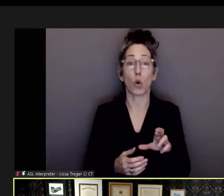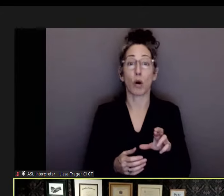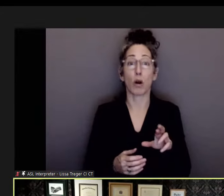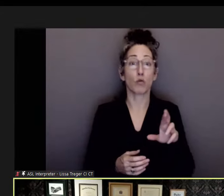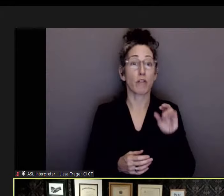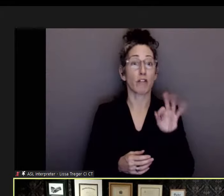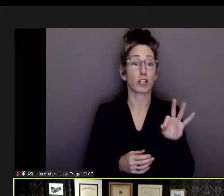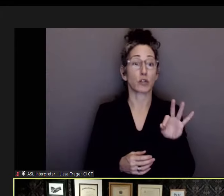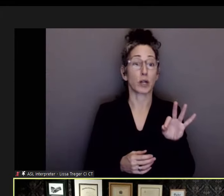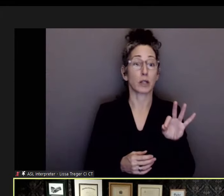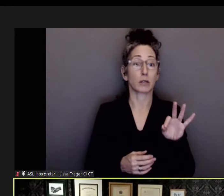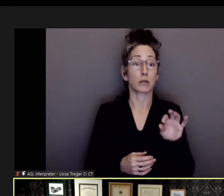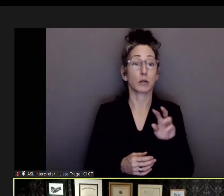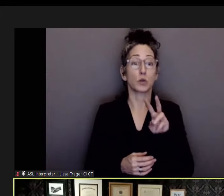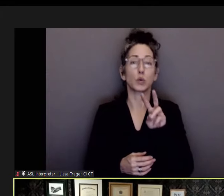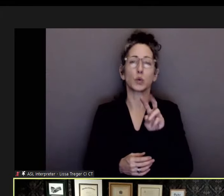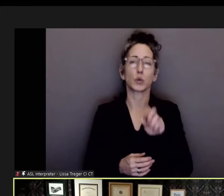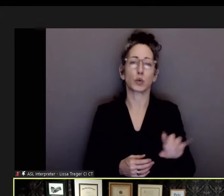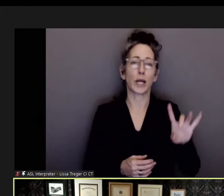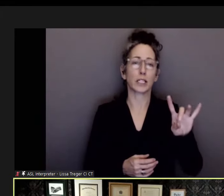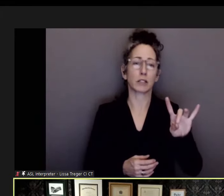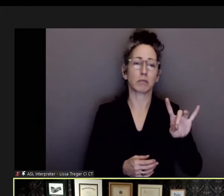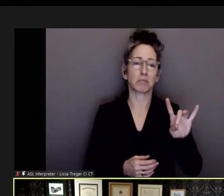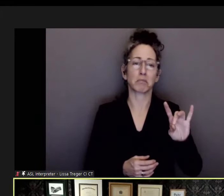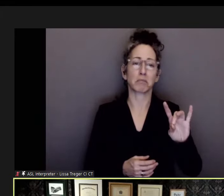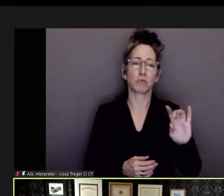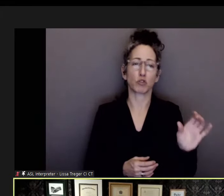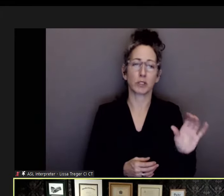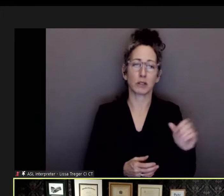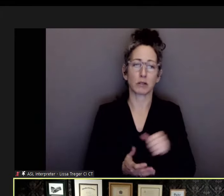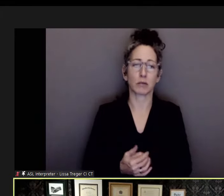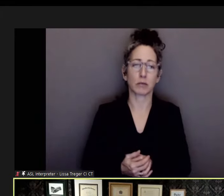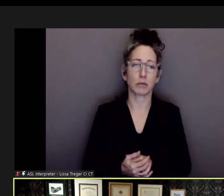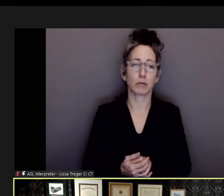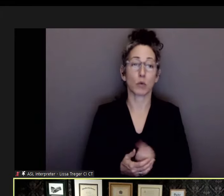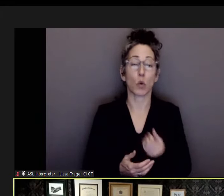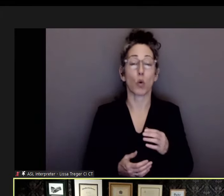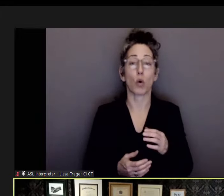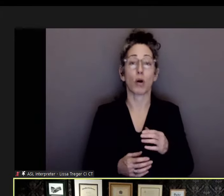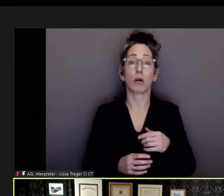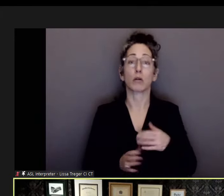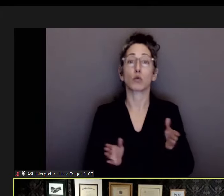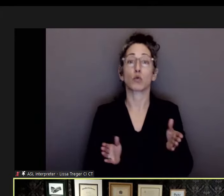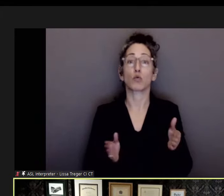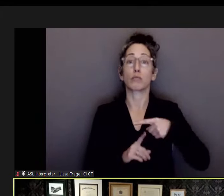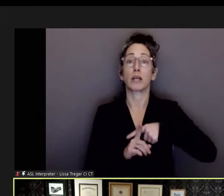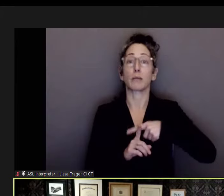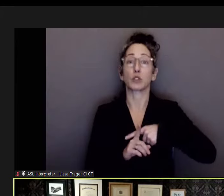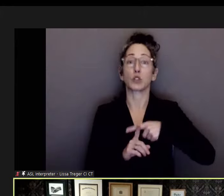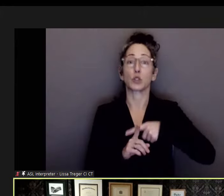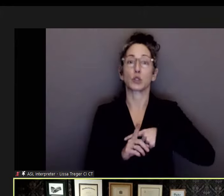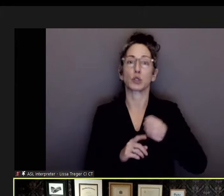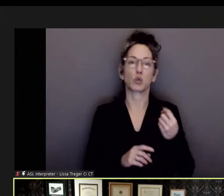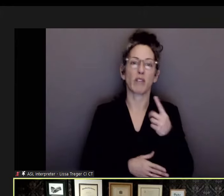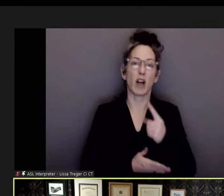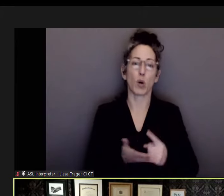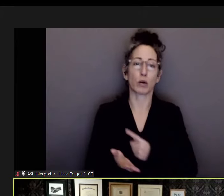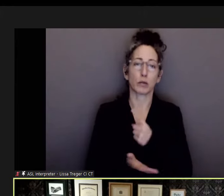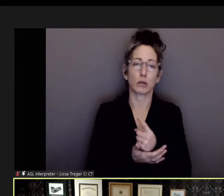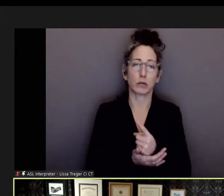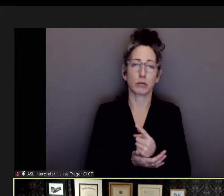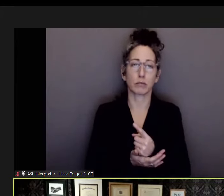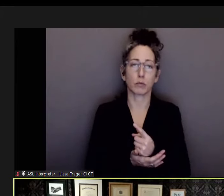at 2 to 8 degrees C, normal fridge temp, up to 30 days, or at room temp for up to 12 hours. And there's also local